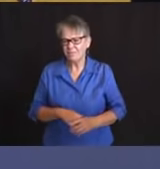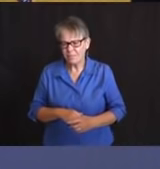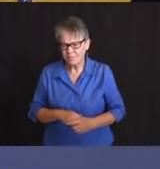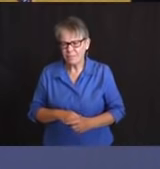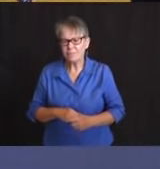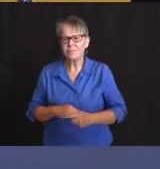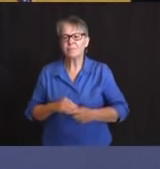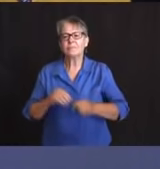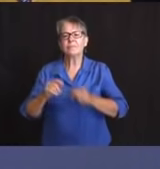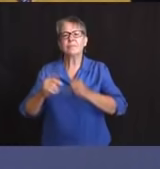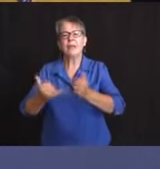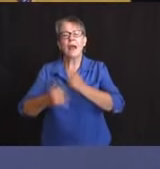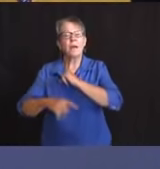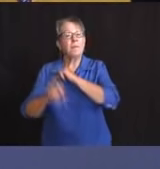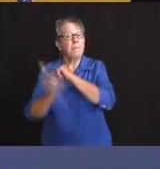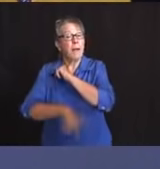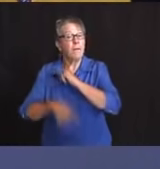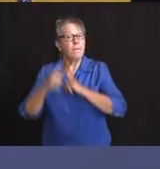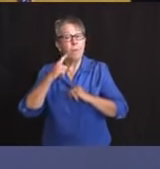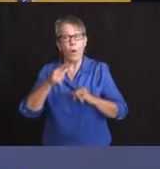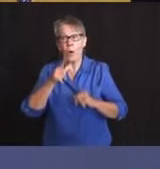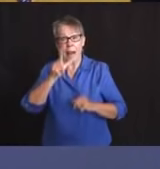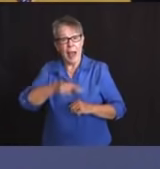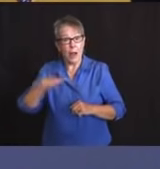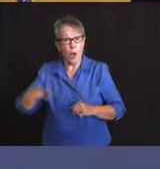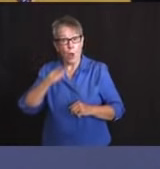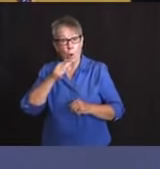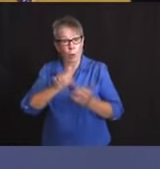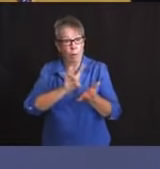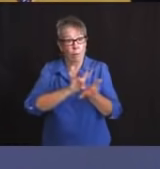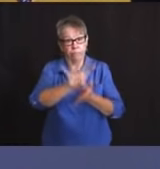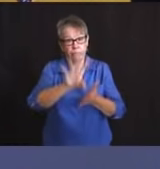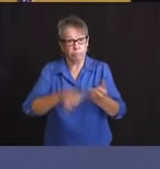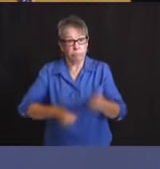potential disorderly person penalty, but we can get back to you on the specifics.